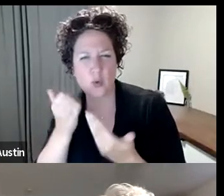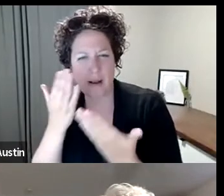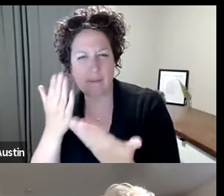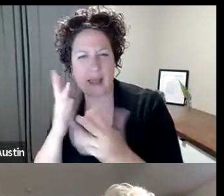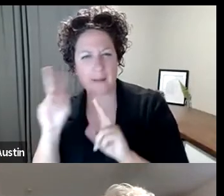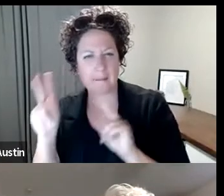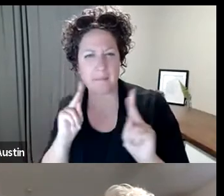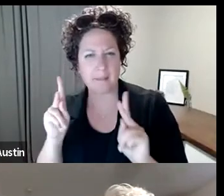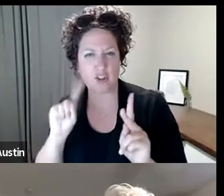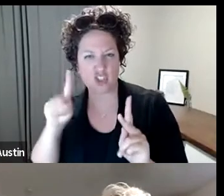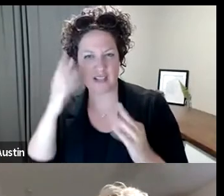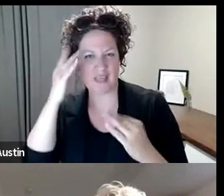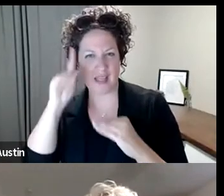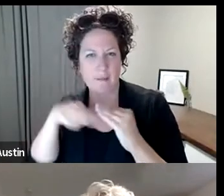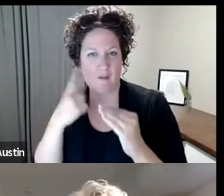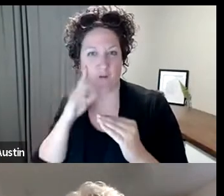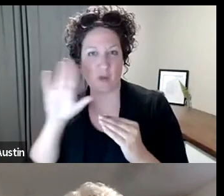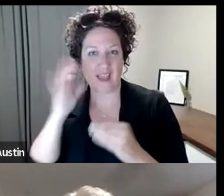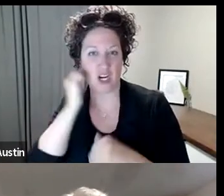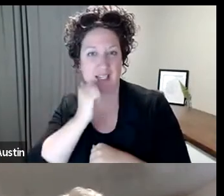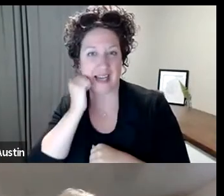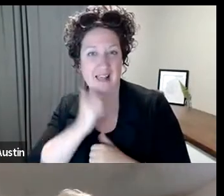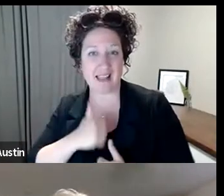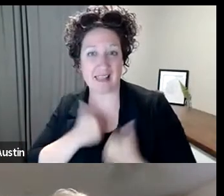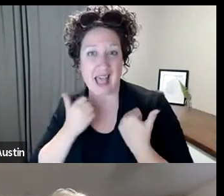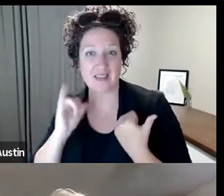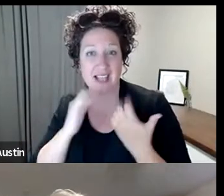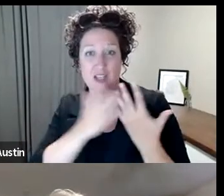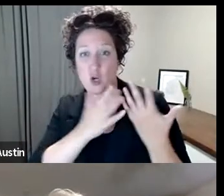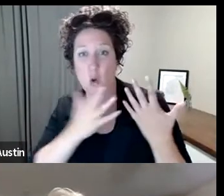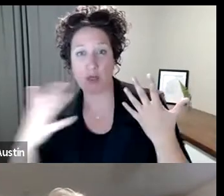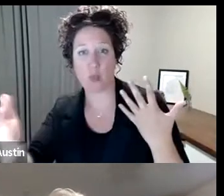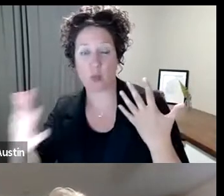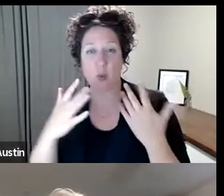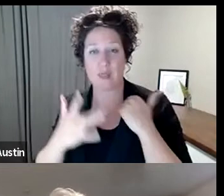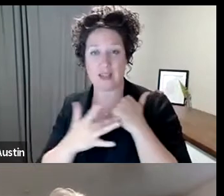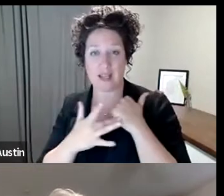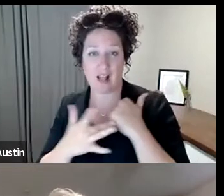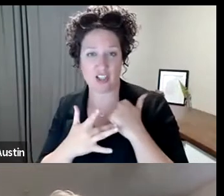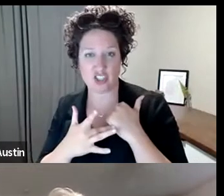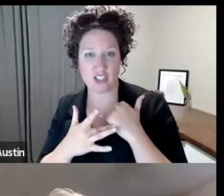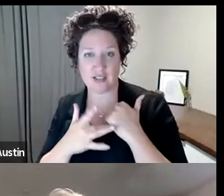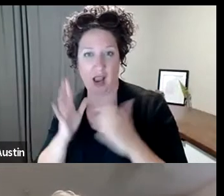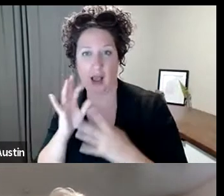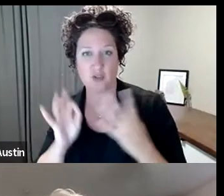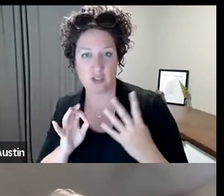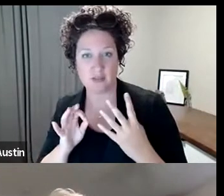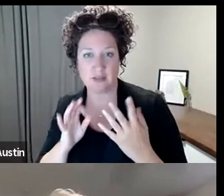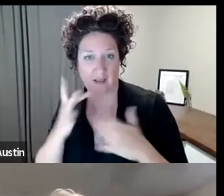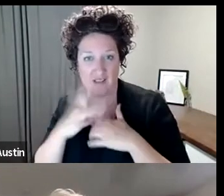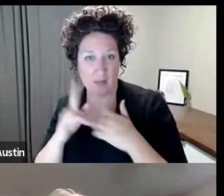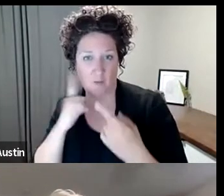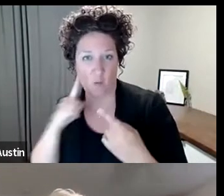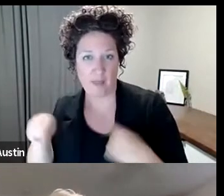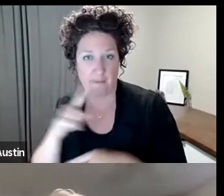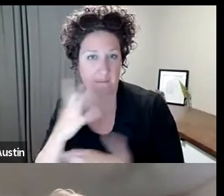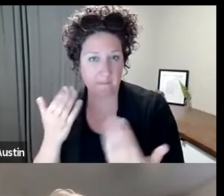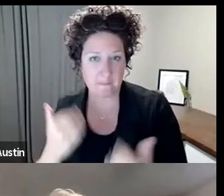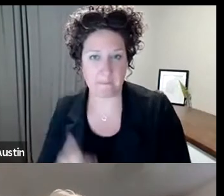people just think about in their daily lives as they're going through the technology options available to them?